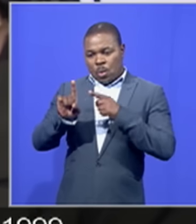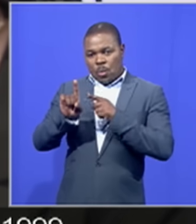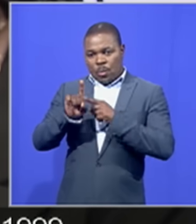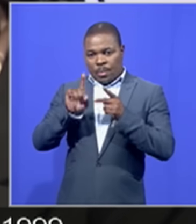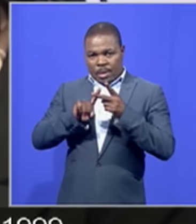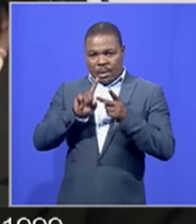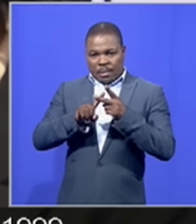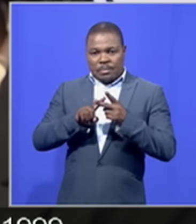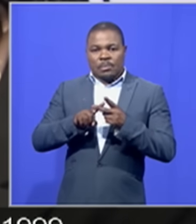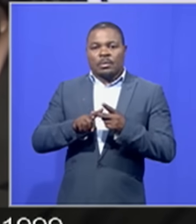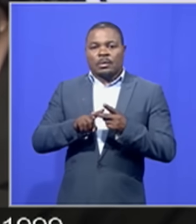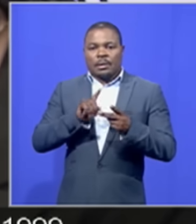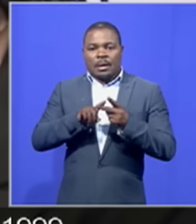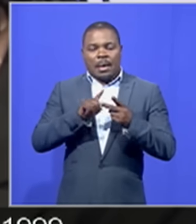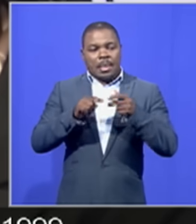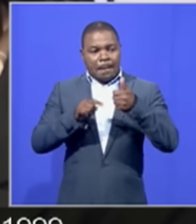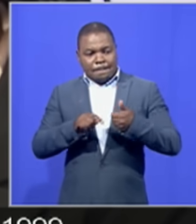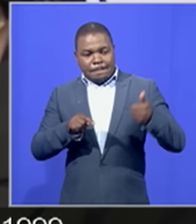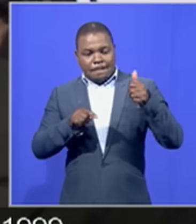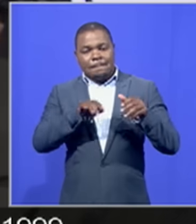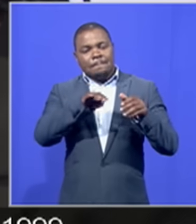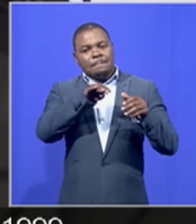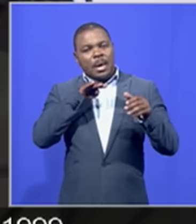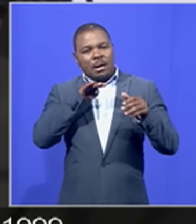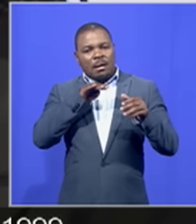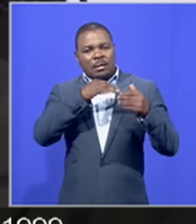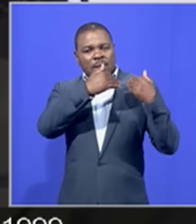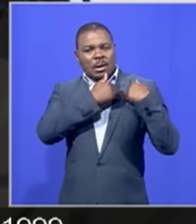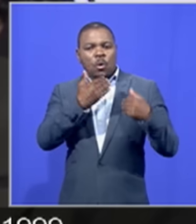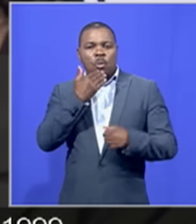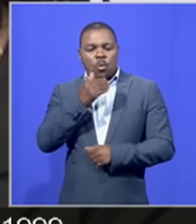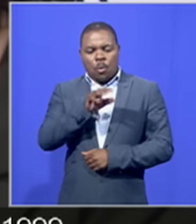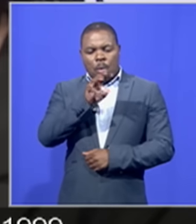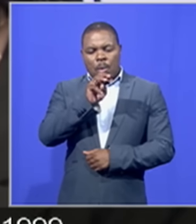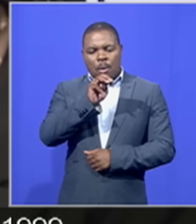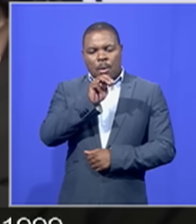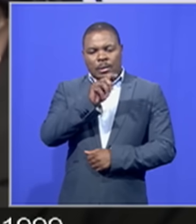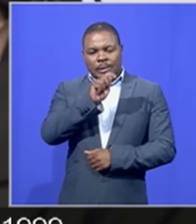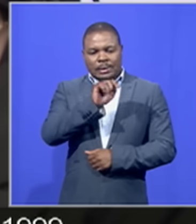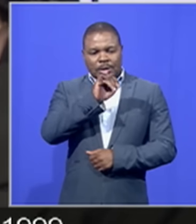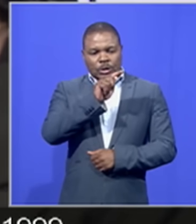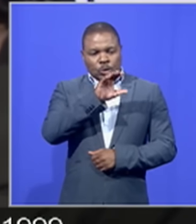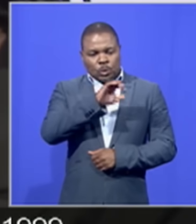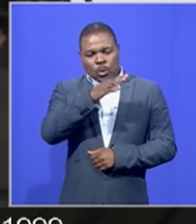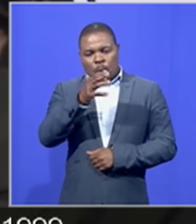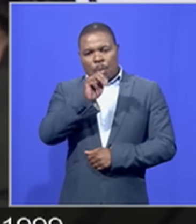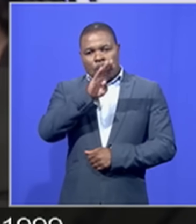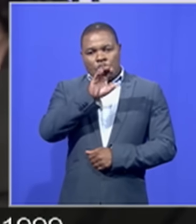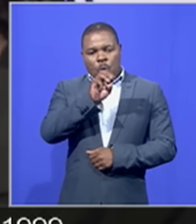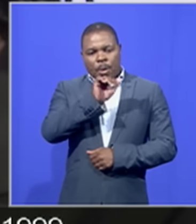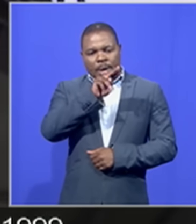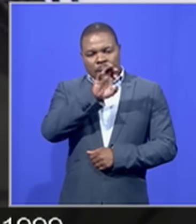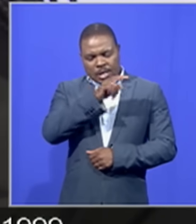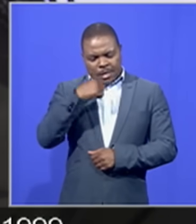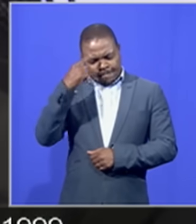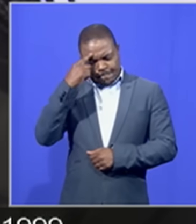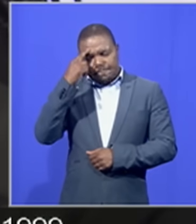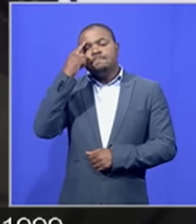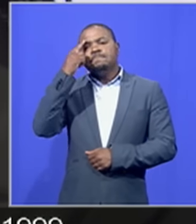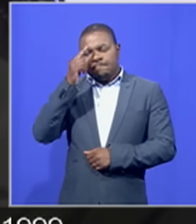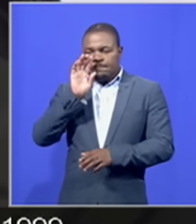Afrika Borwa e leng Reserve Bank eo a seng a resile ditomboweni ya iba karolo ya G20 Afrika Borwa ya ba